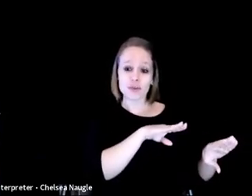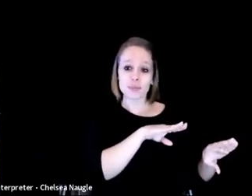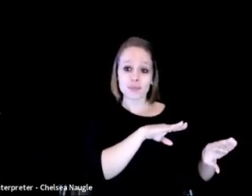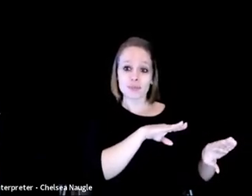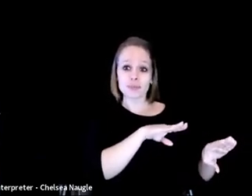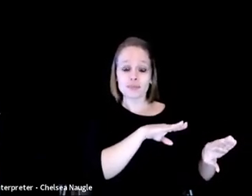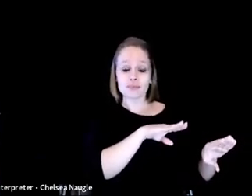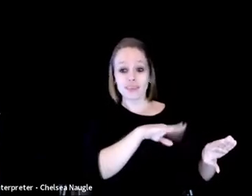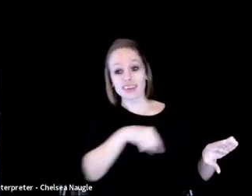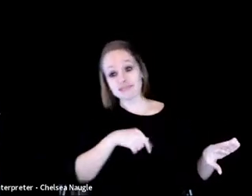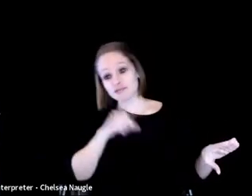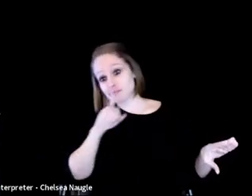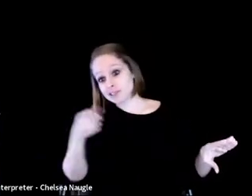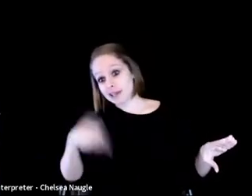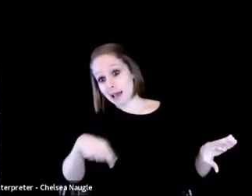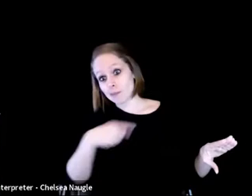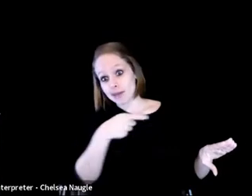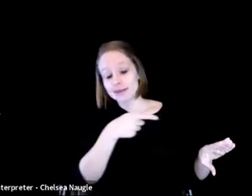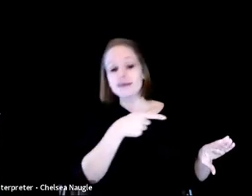actually occurred with him,